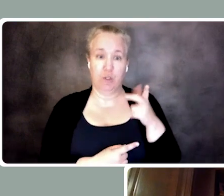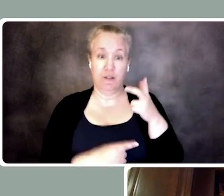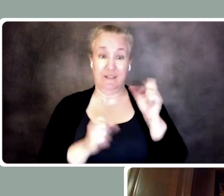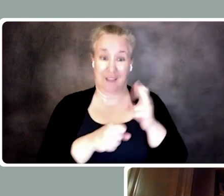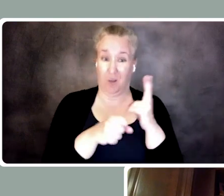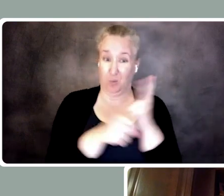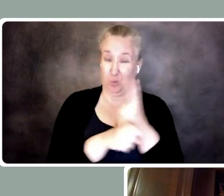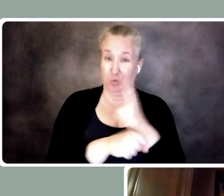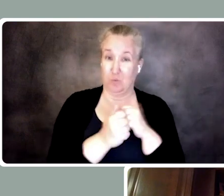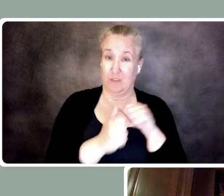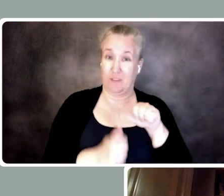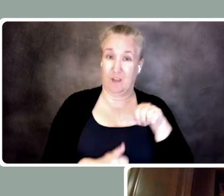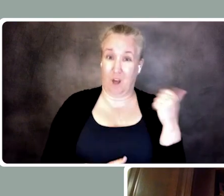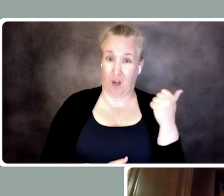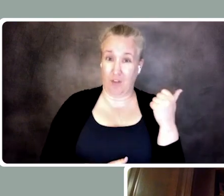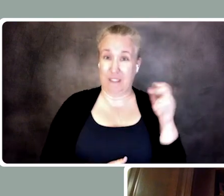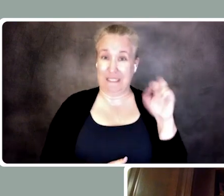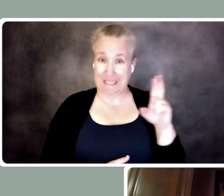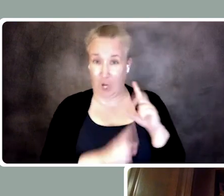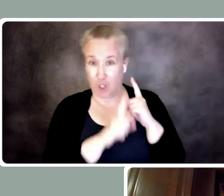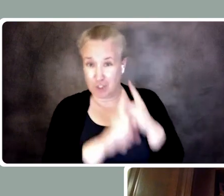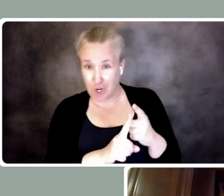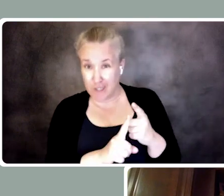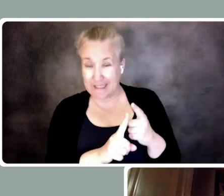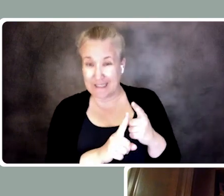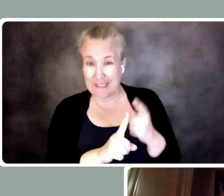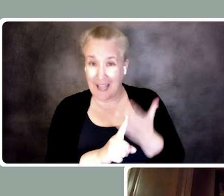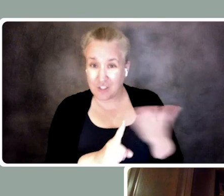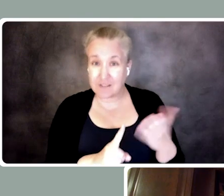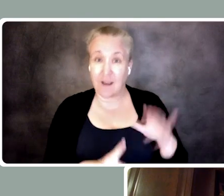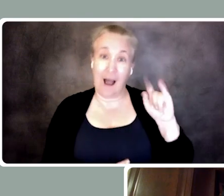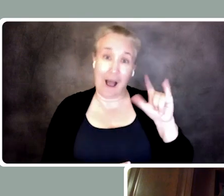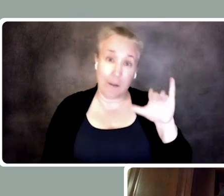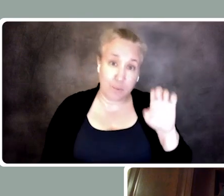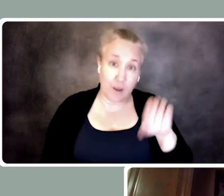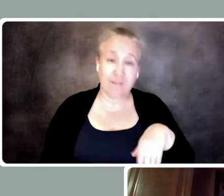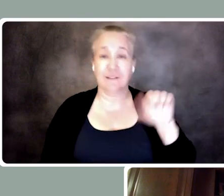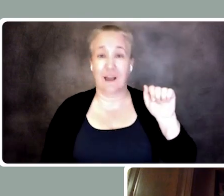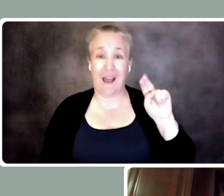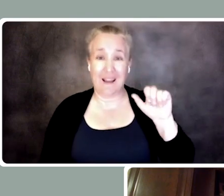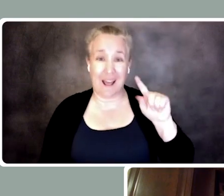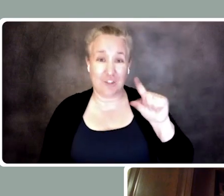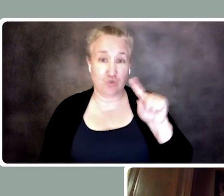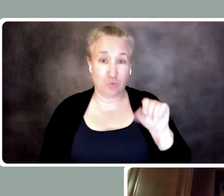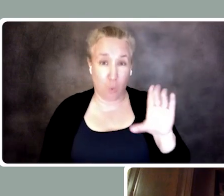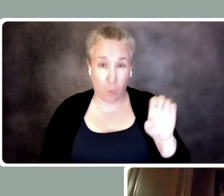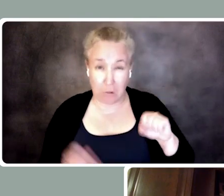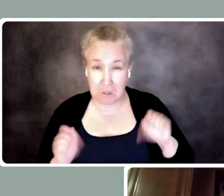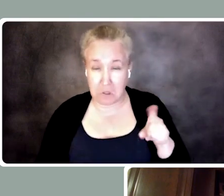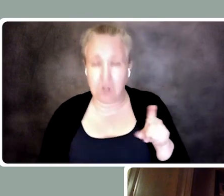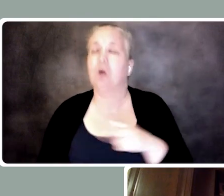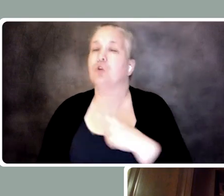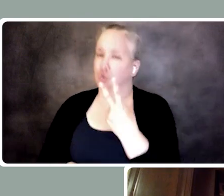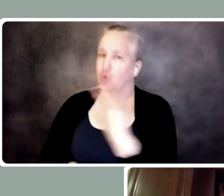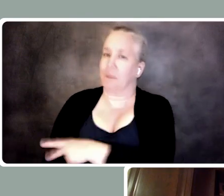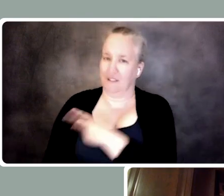other ER targeting agents like Ibrance or anastrozole. Right. So patients in the study had already